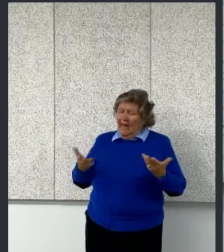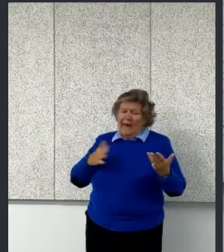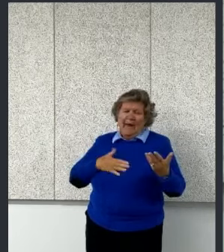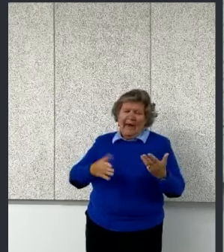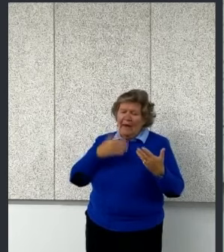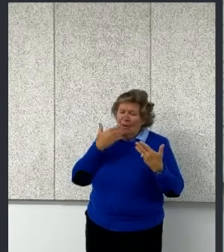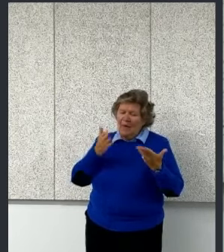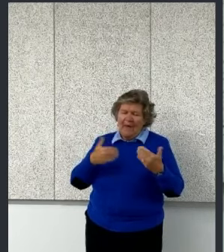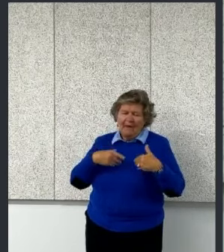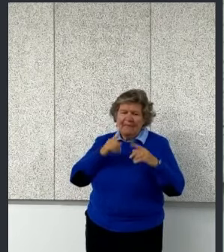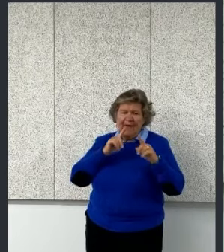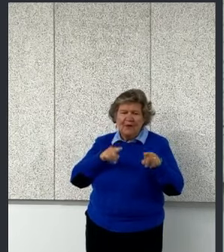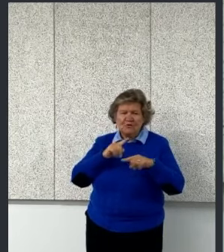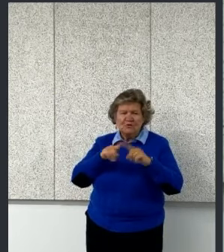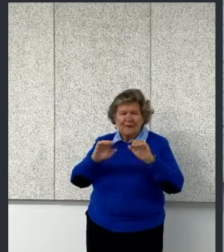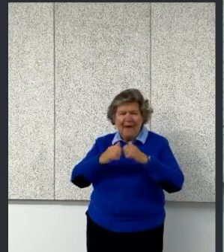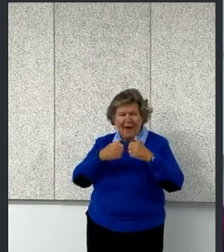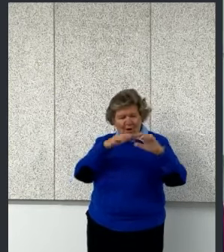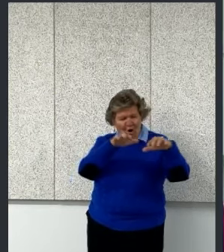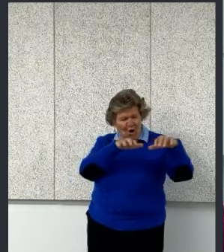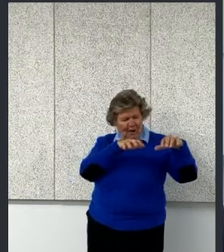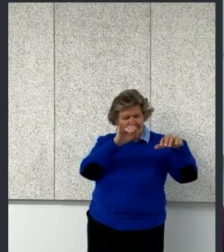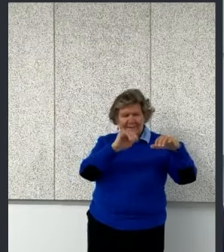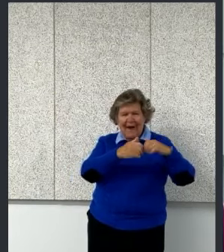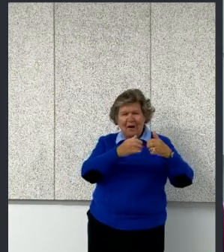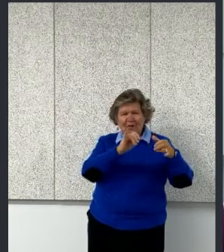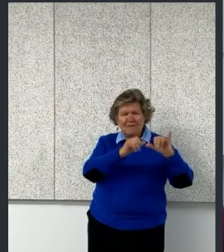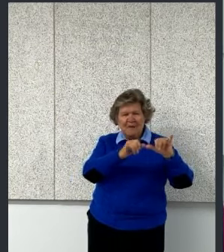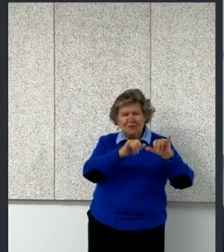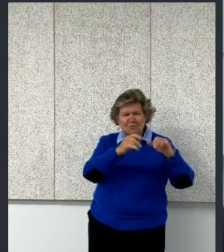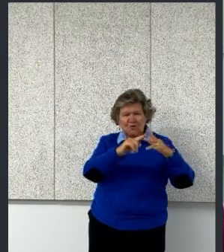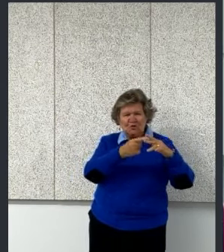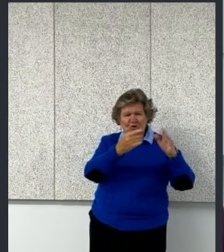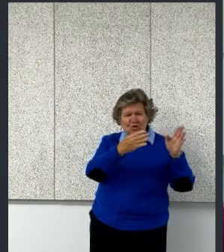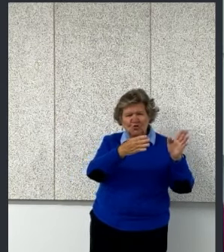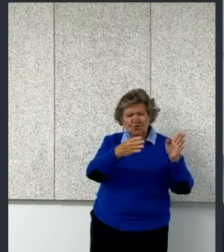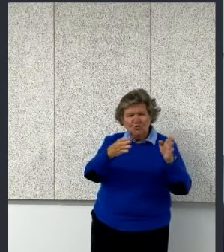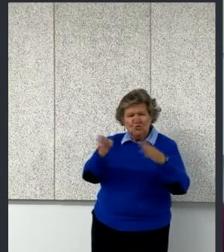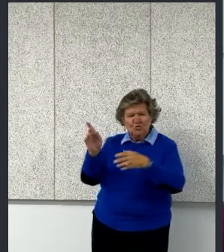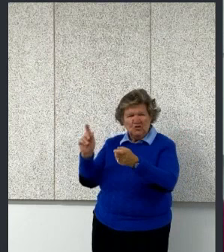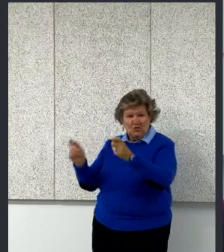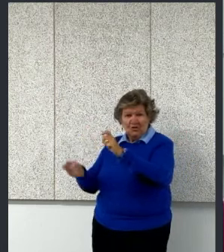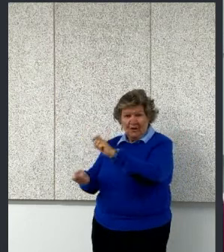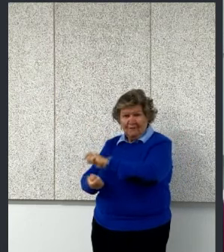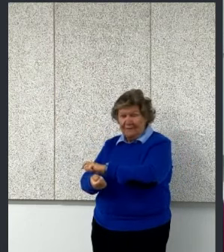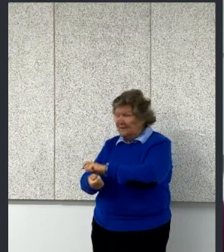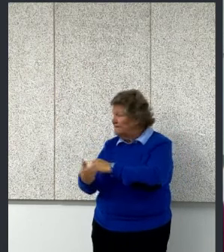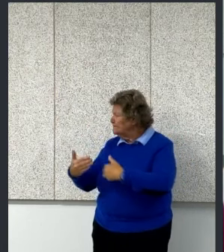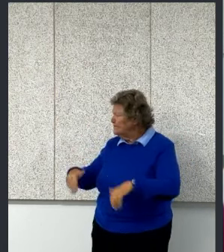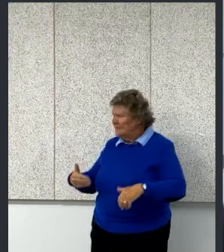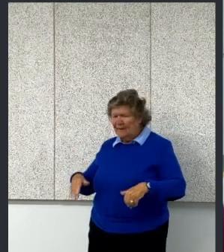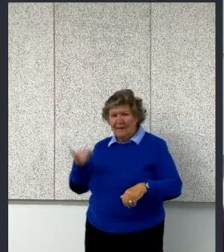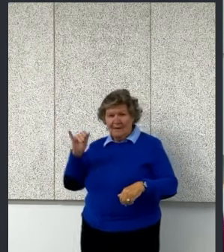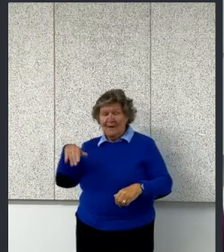how do the metrics start to shift? Yeah, I think that's so powerful. Just thinking about the